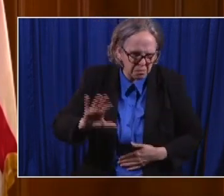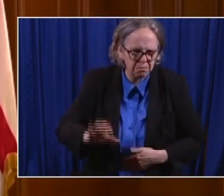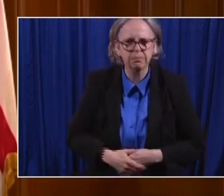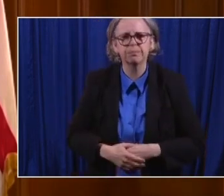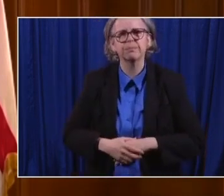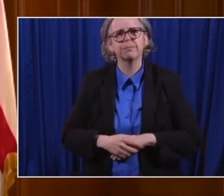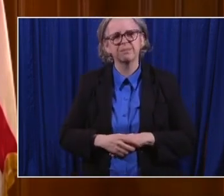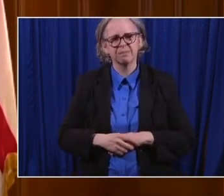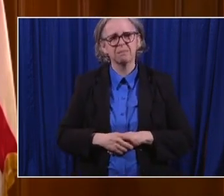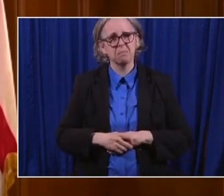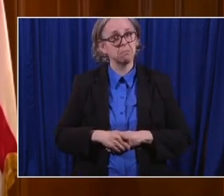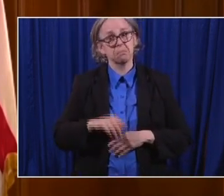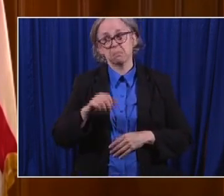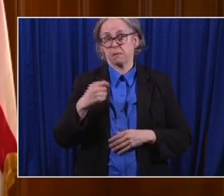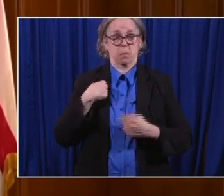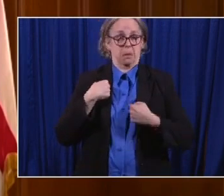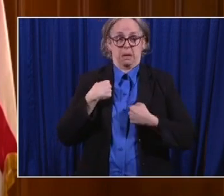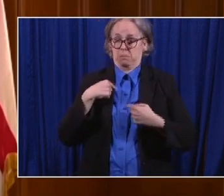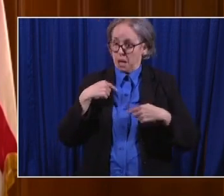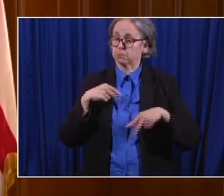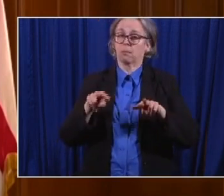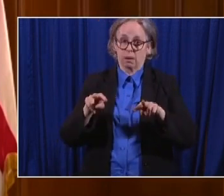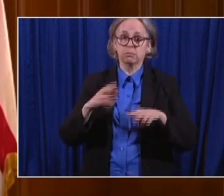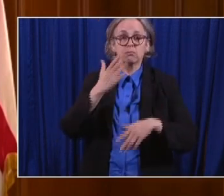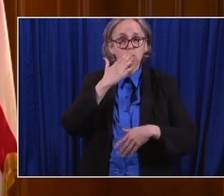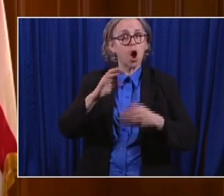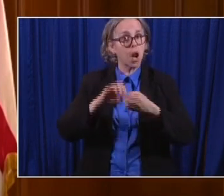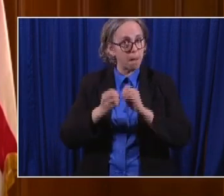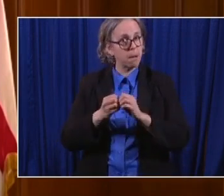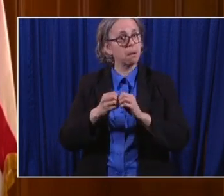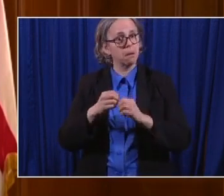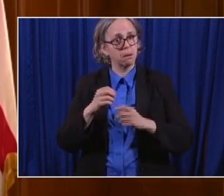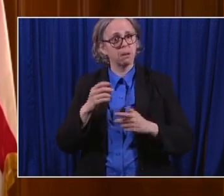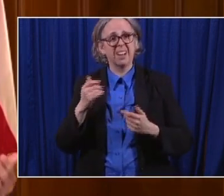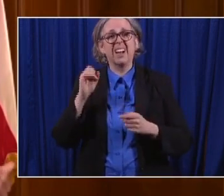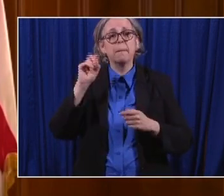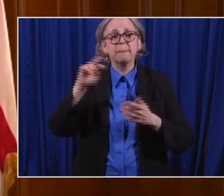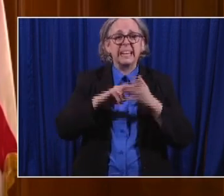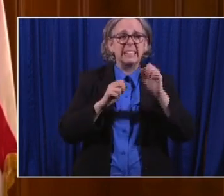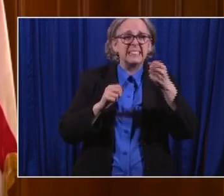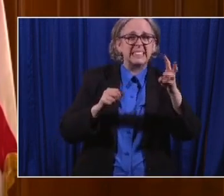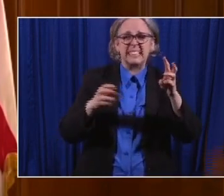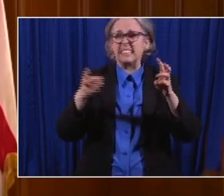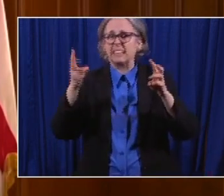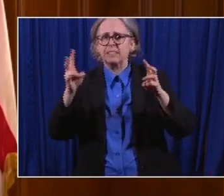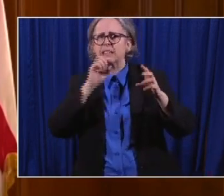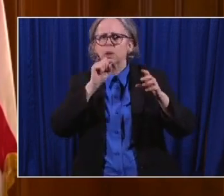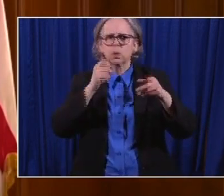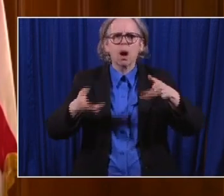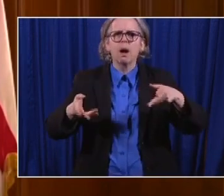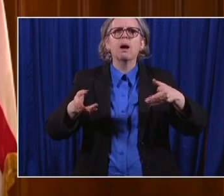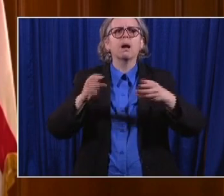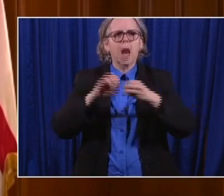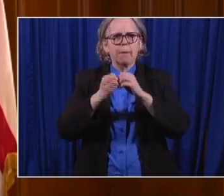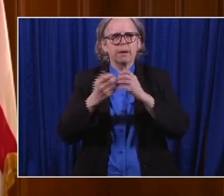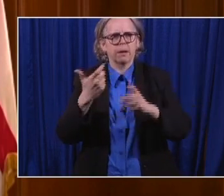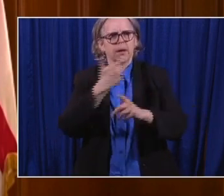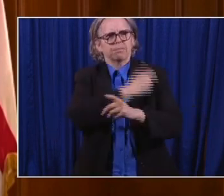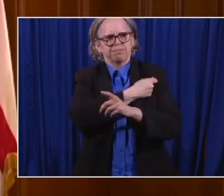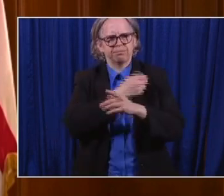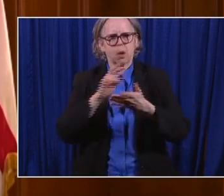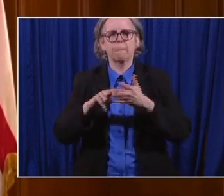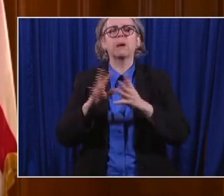that's what happens with our younger people is really going to determine how fast we can reach this herd immunity, how fast we can reach the numbers that